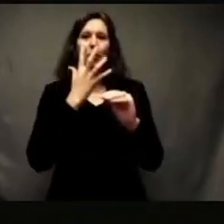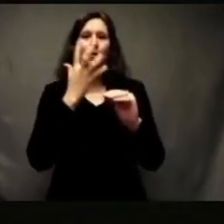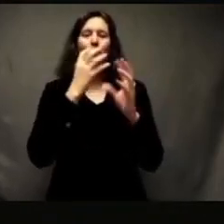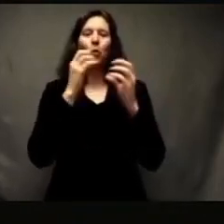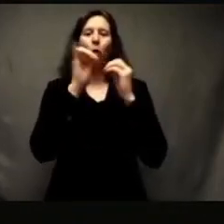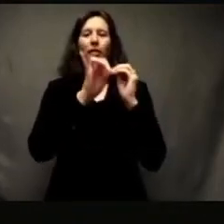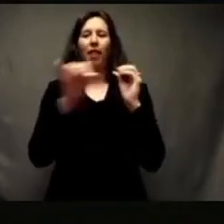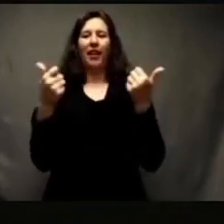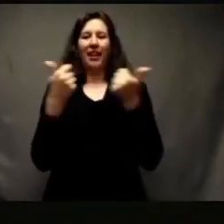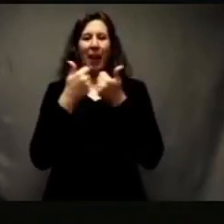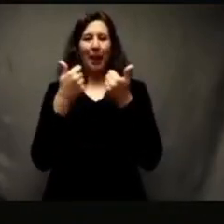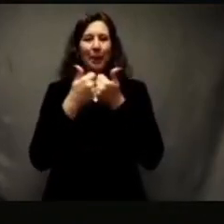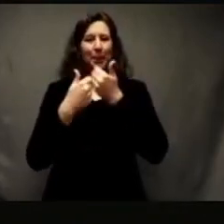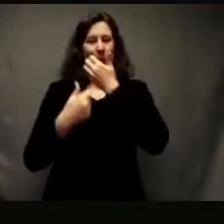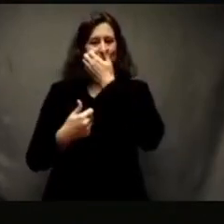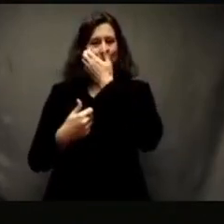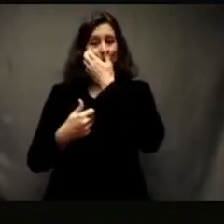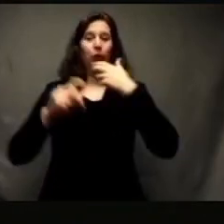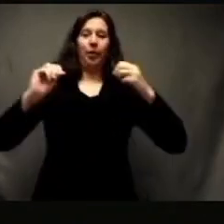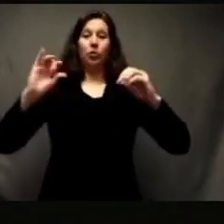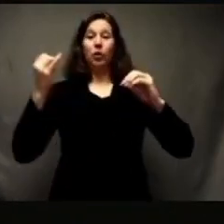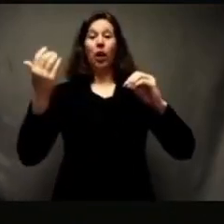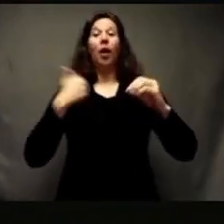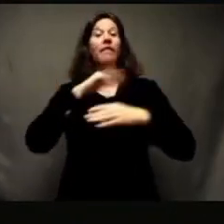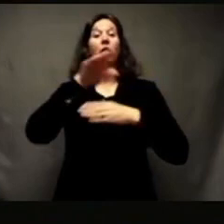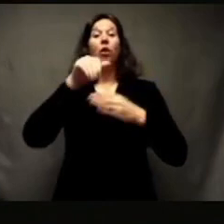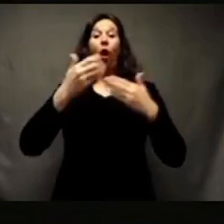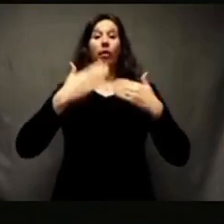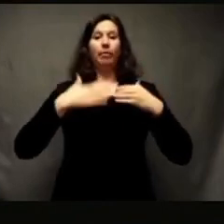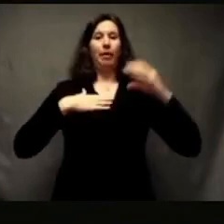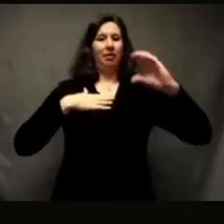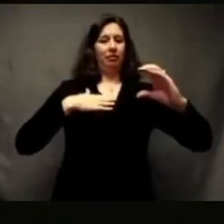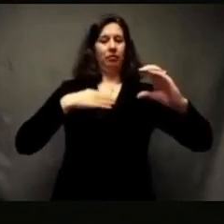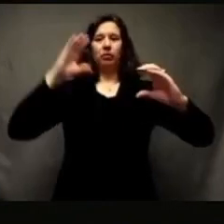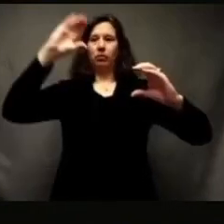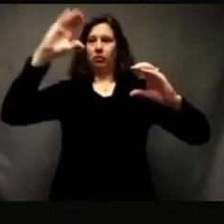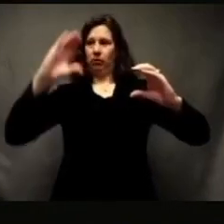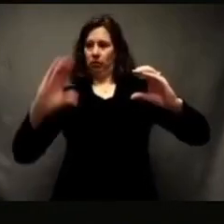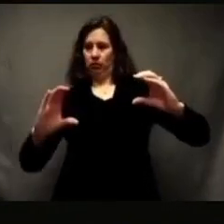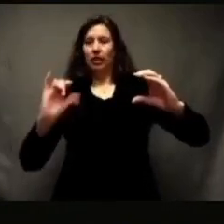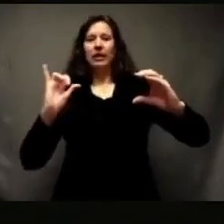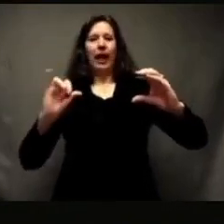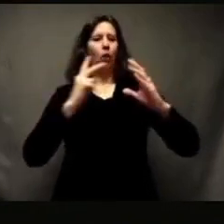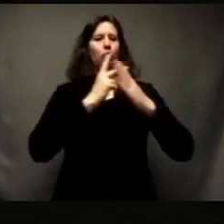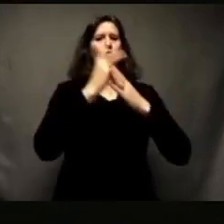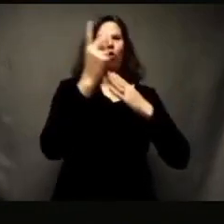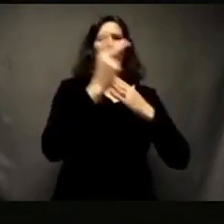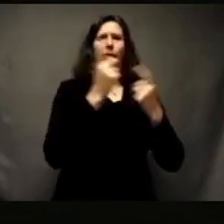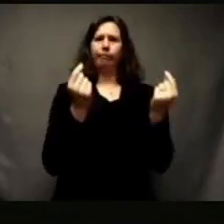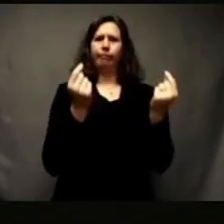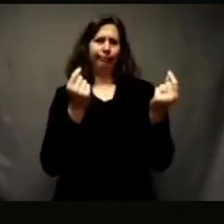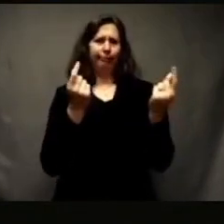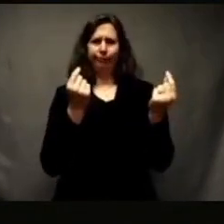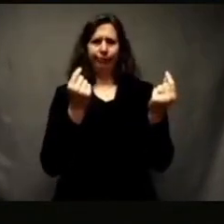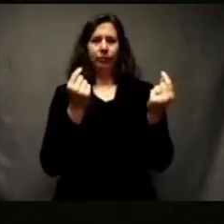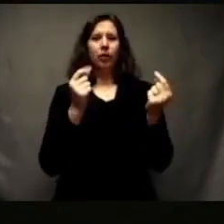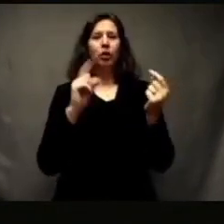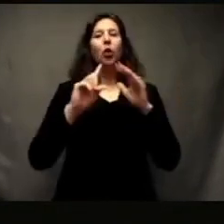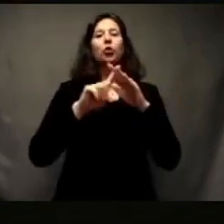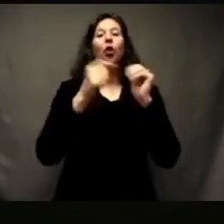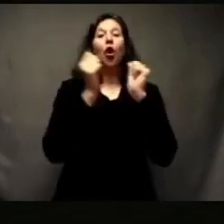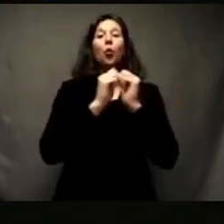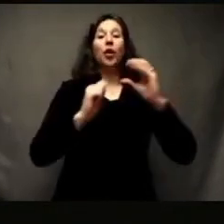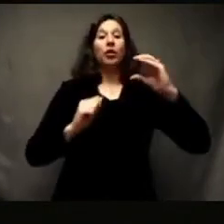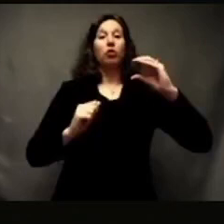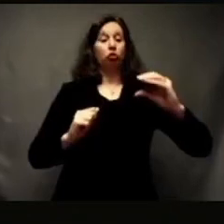Okay, so now I have all of my sprites and now it's time to program them. So I'm going to start with Shark. And so